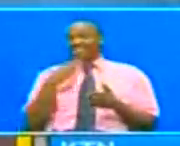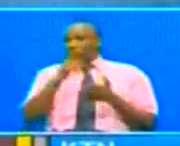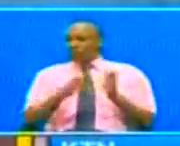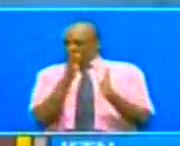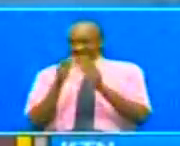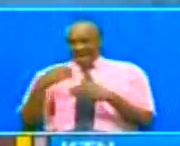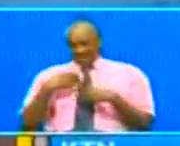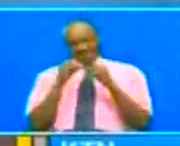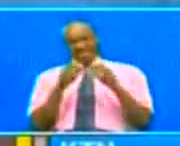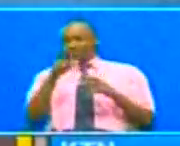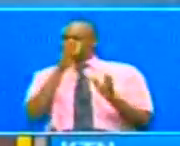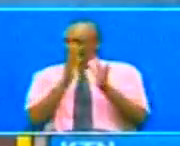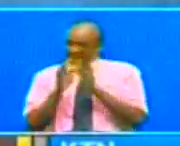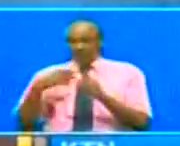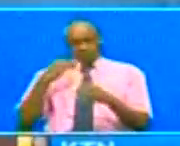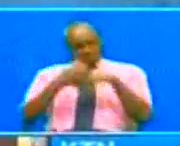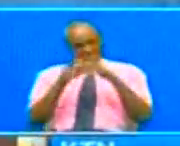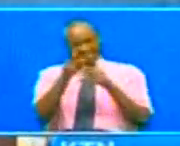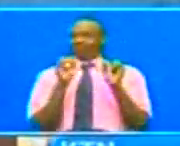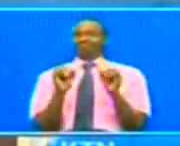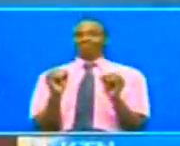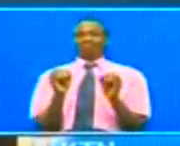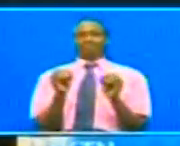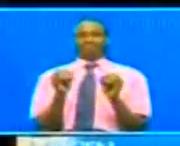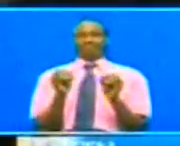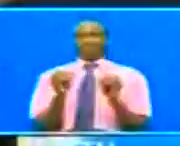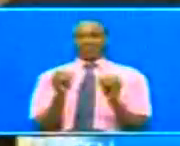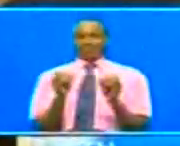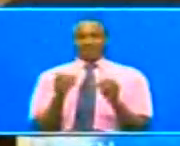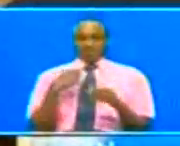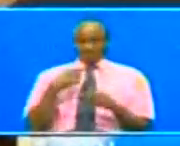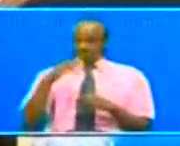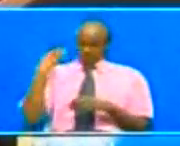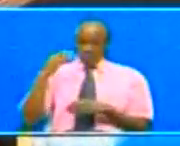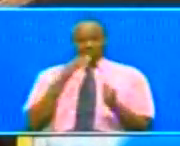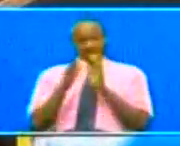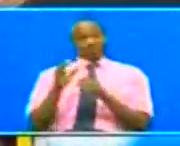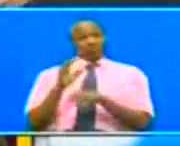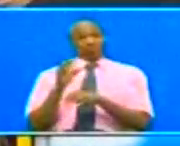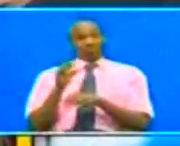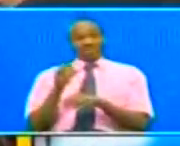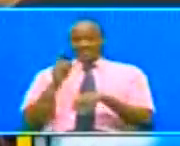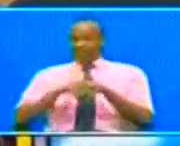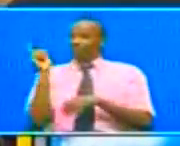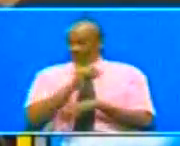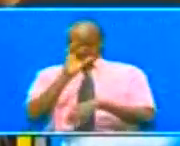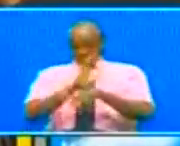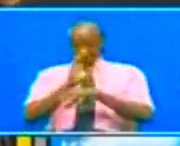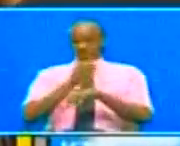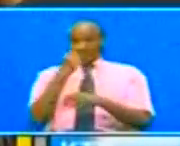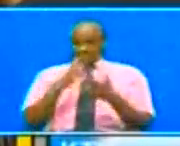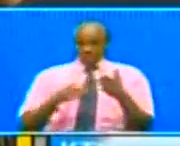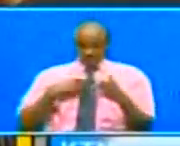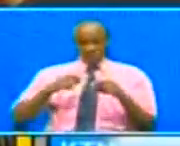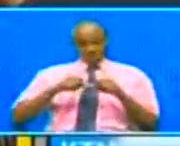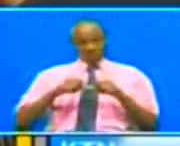plan to build a convent. The first project was to finish that church. And as we finish that church, we also continue